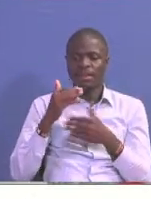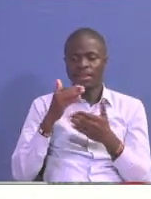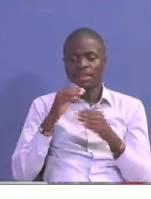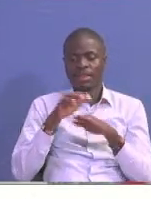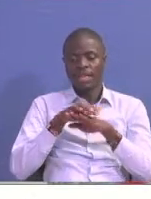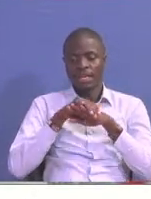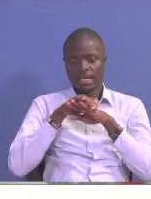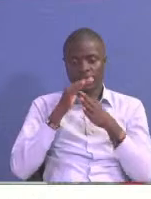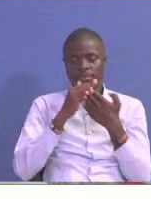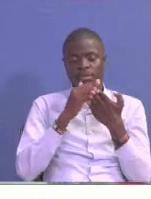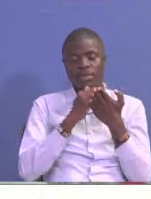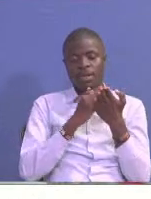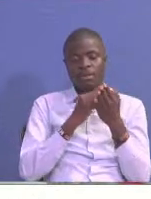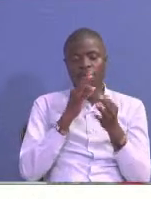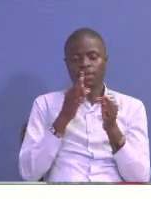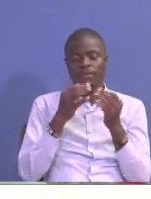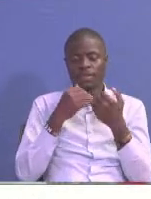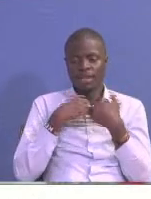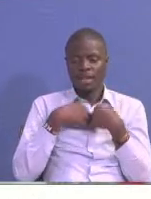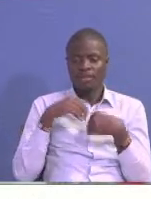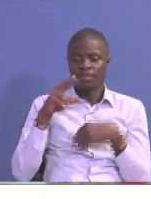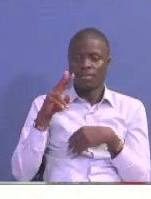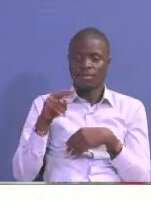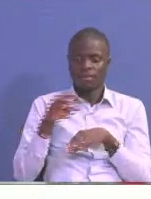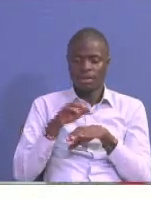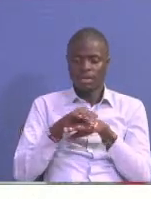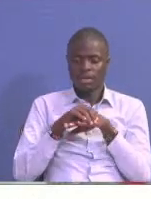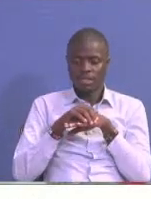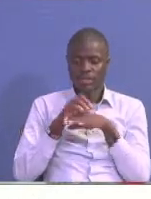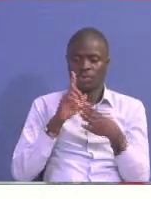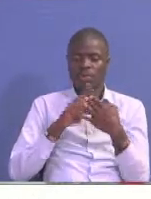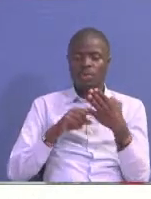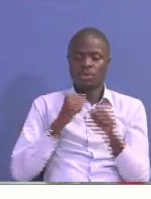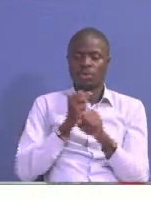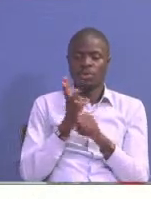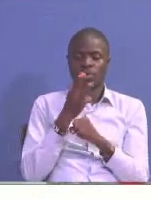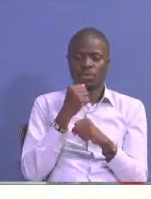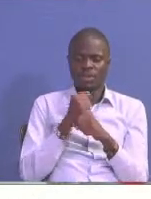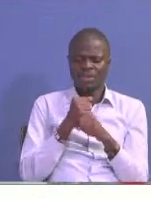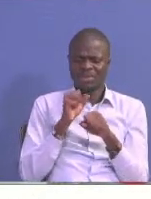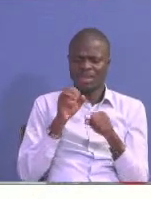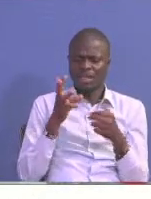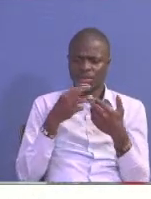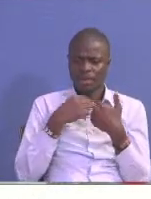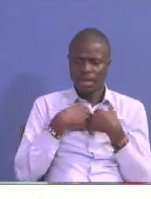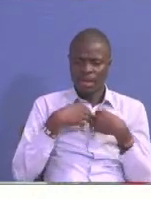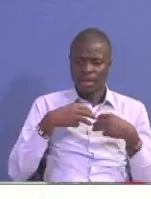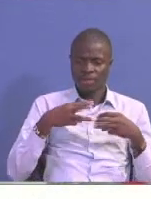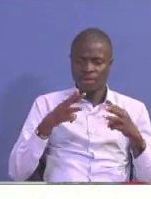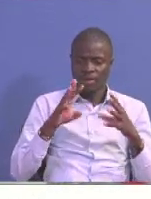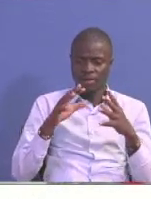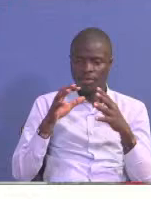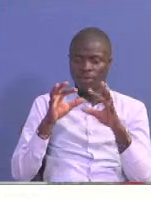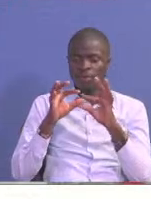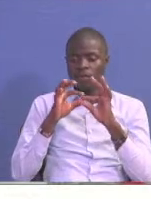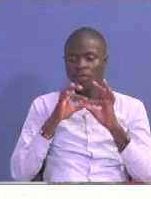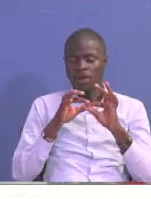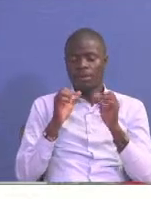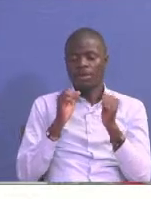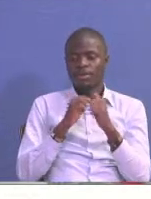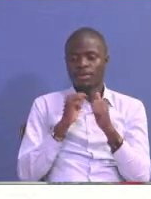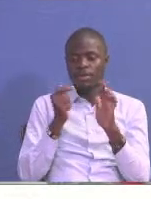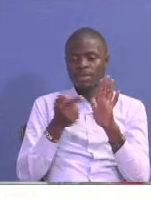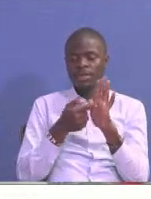English. What we do, can we have a way of collaborating with these